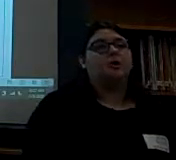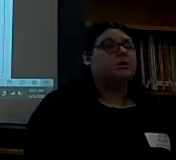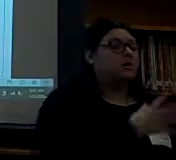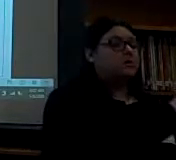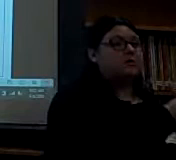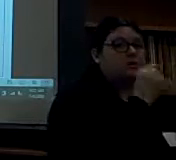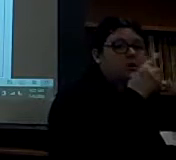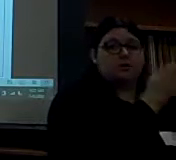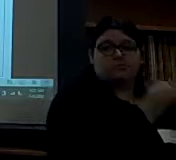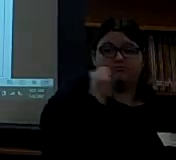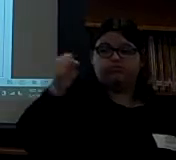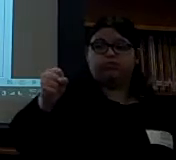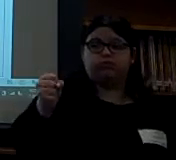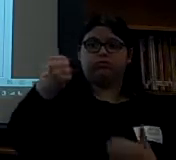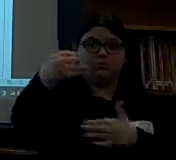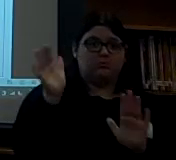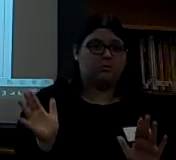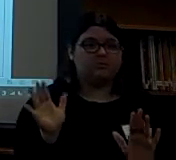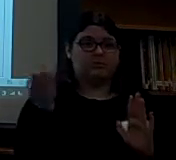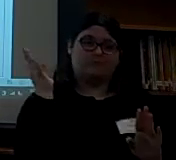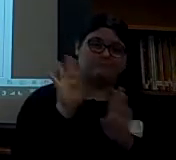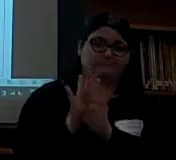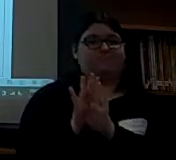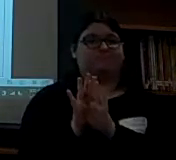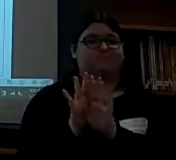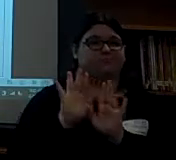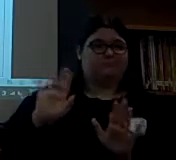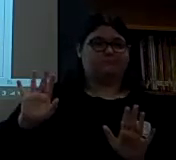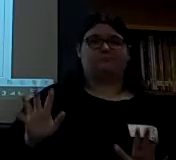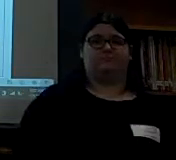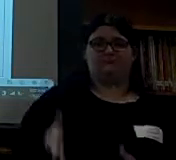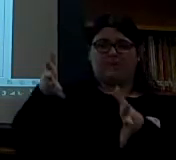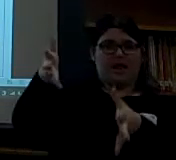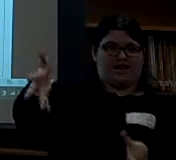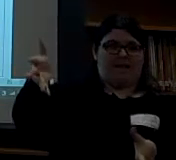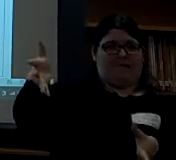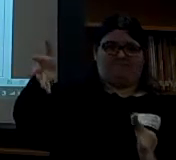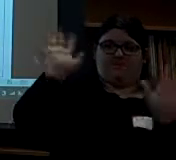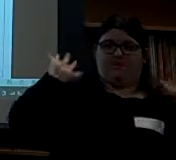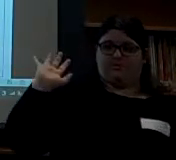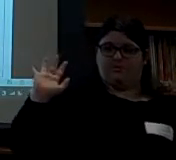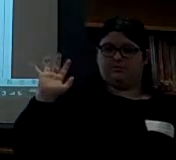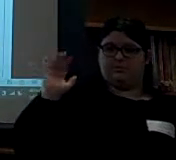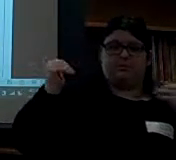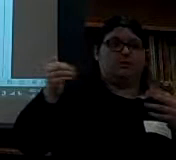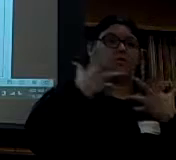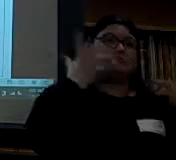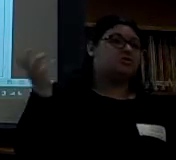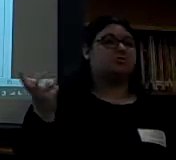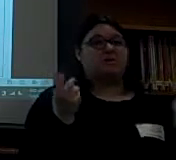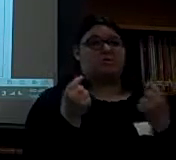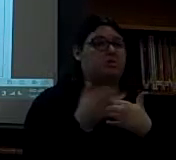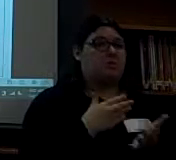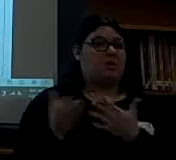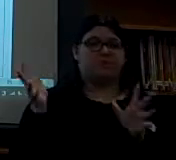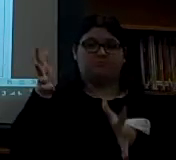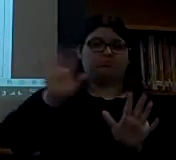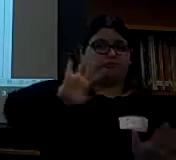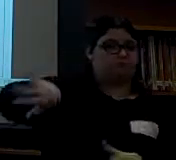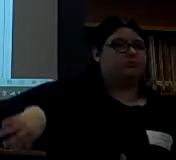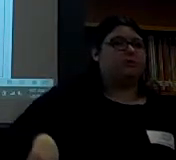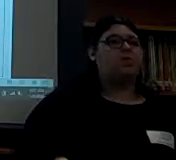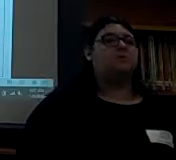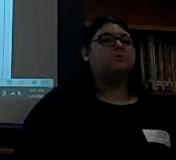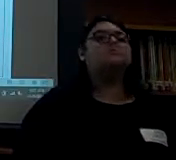their room, and that's actually pretty tame. You take them, you put them in their room, you shut the door, and you just let them do whatever. You let them scream, you let them do whatever they're going to do. Absolutely.